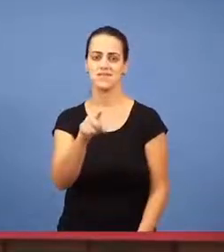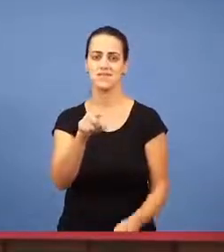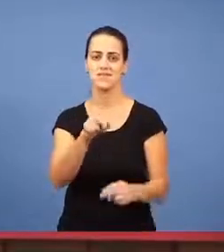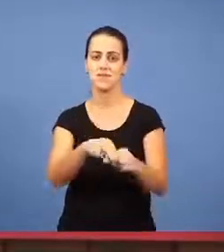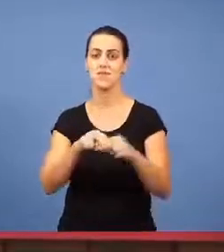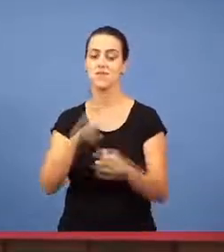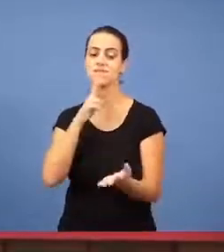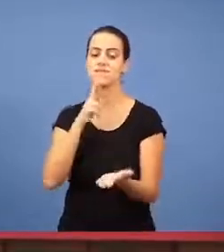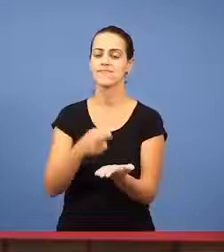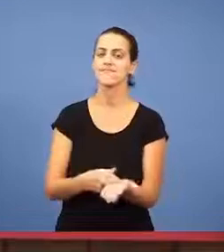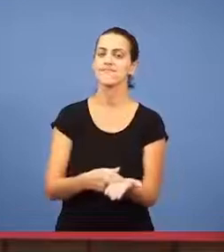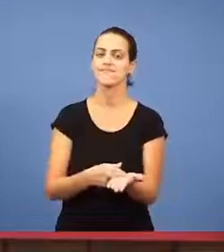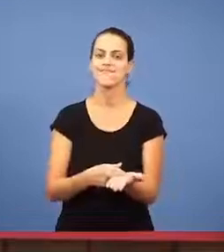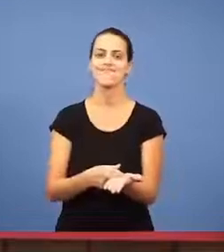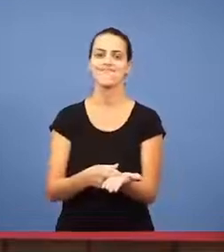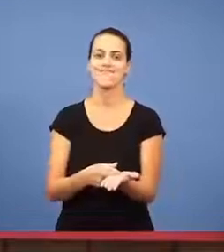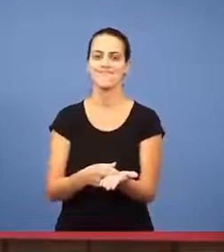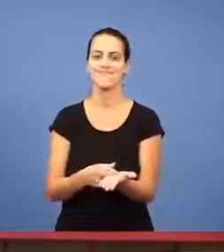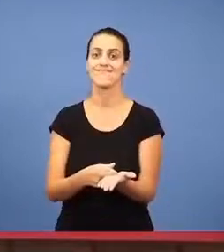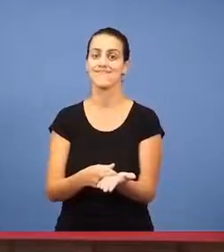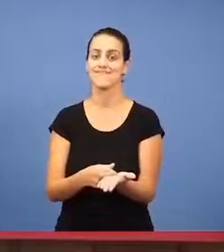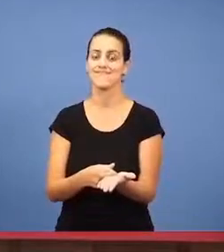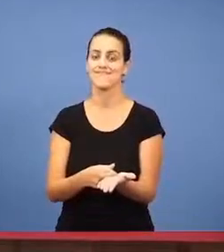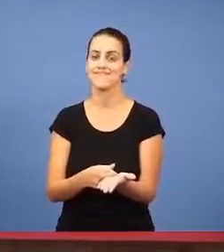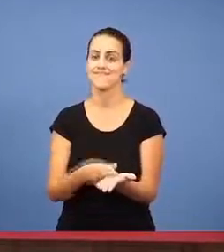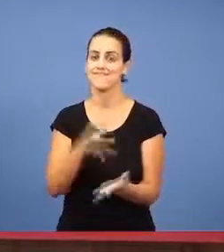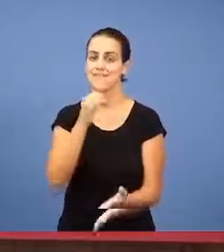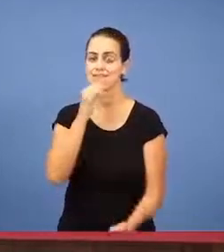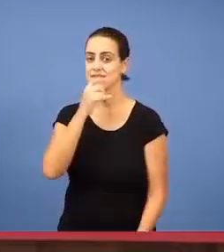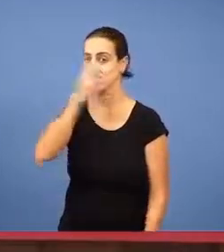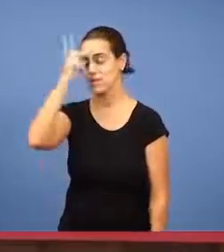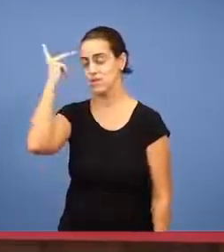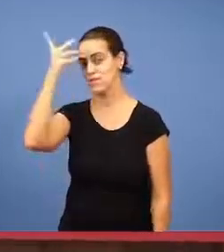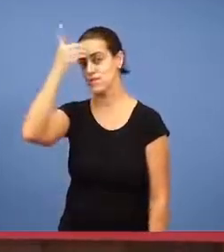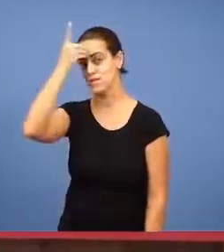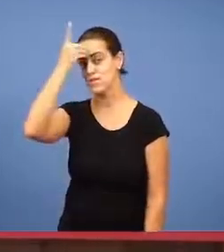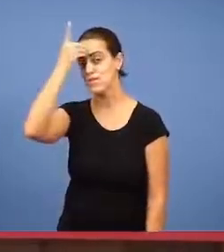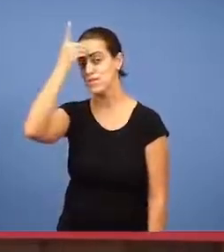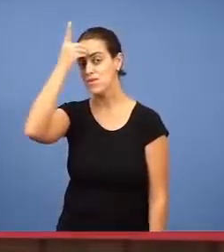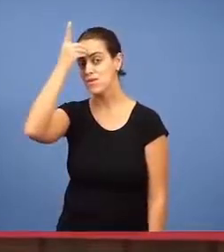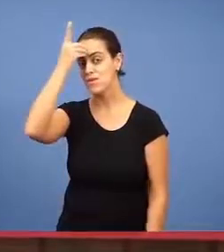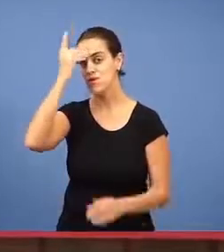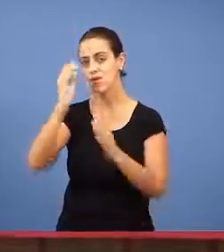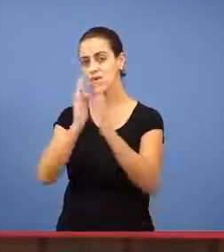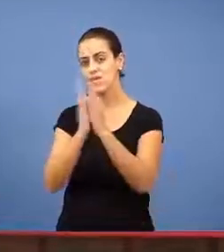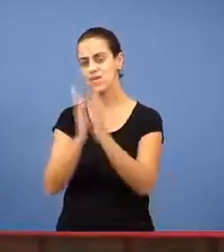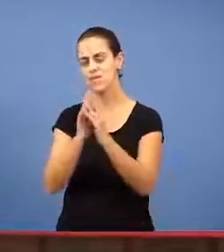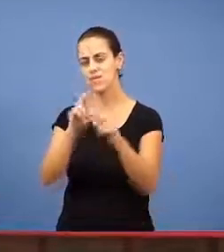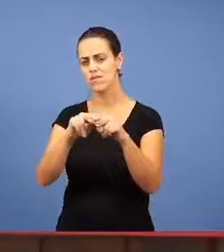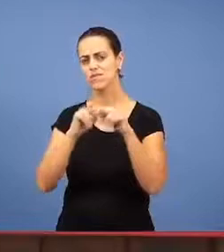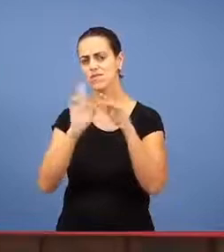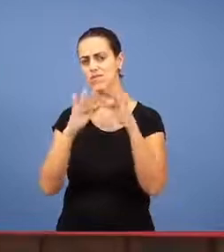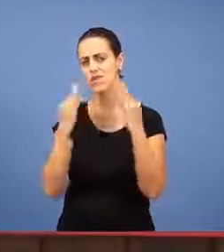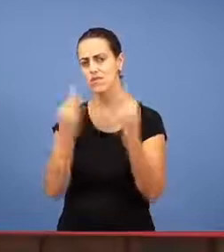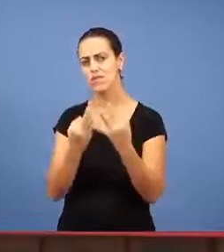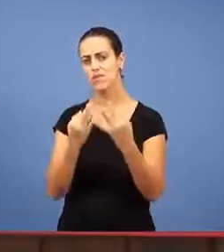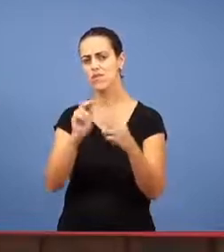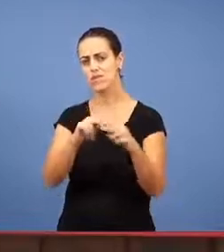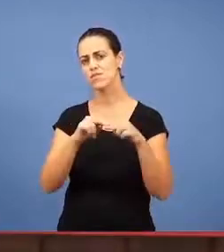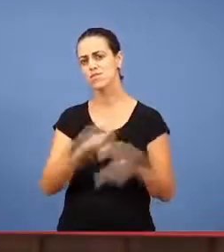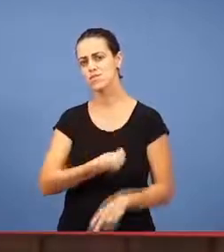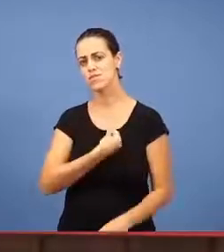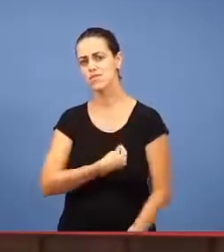you're sleeping. It's very common. A brother had a spiritual gift, and we pray for your house, for your